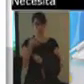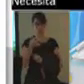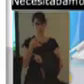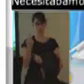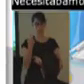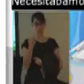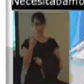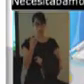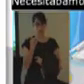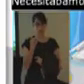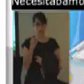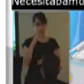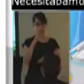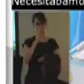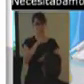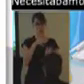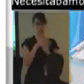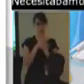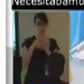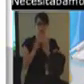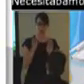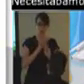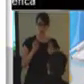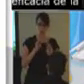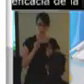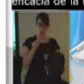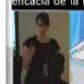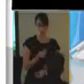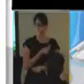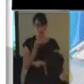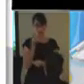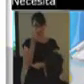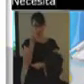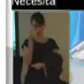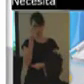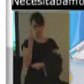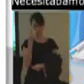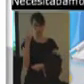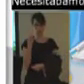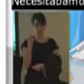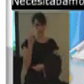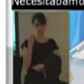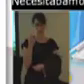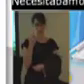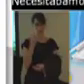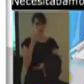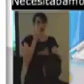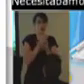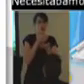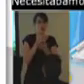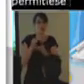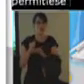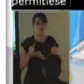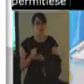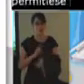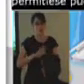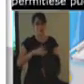to increase the efficiency of training. We needed a simulator which would allow us to